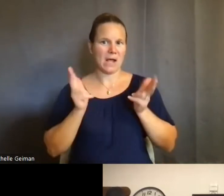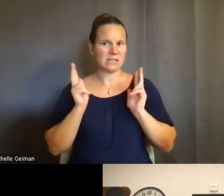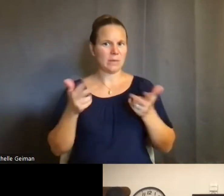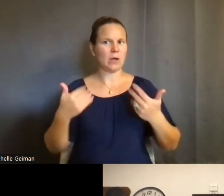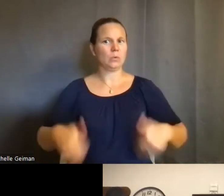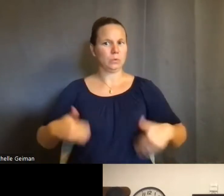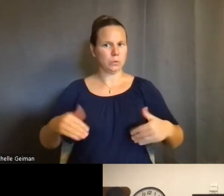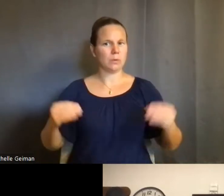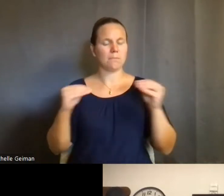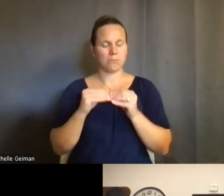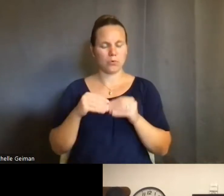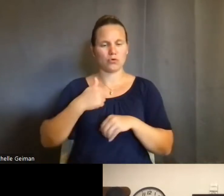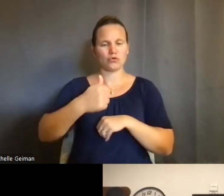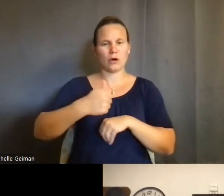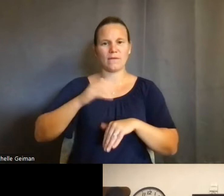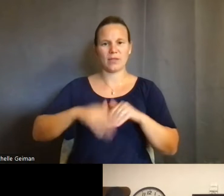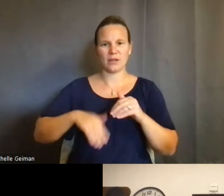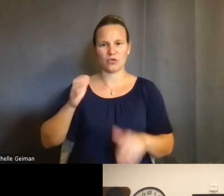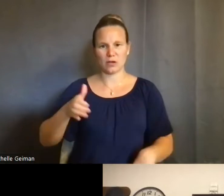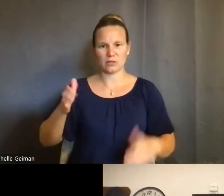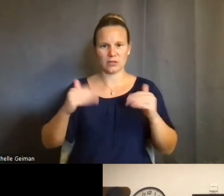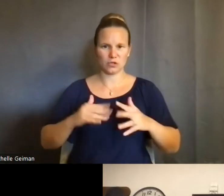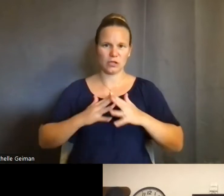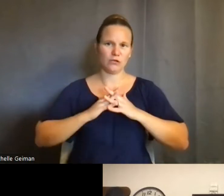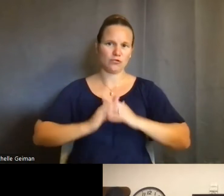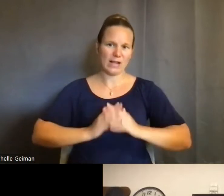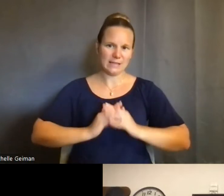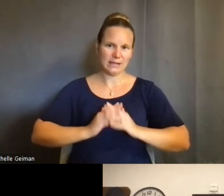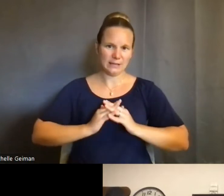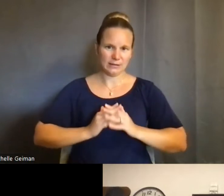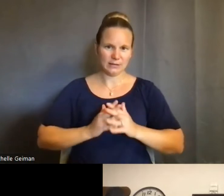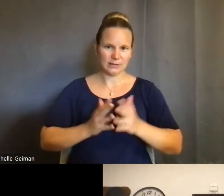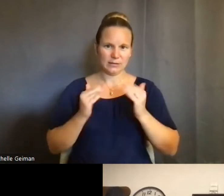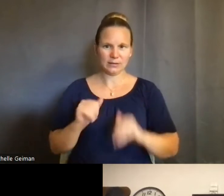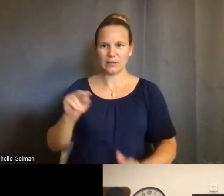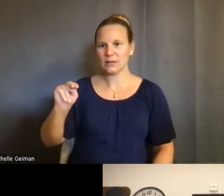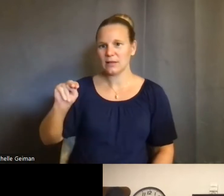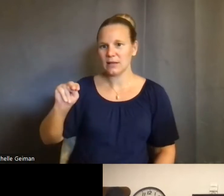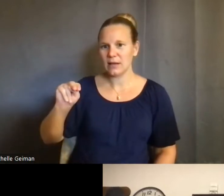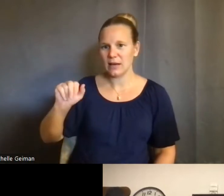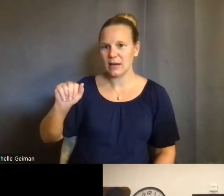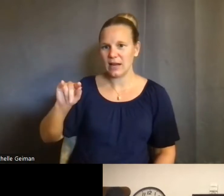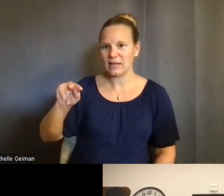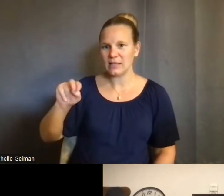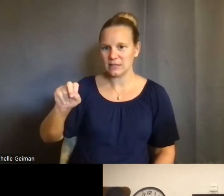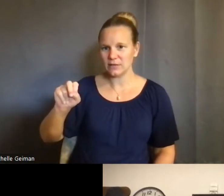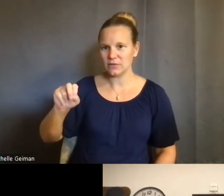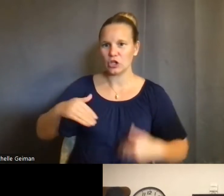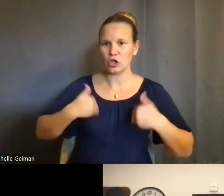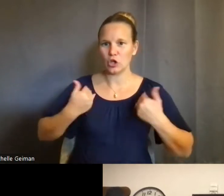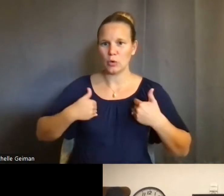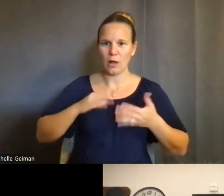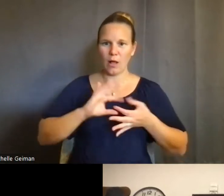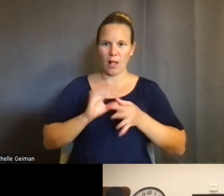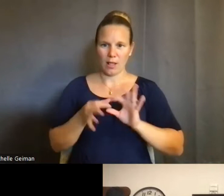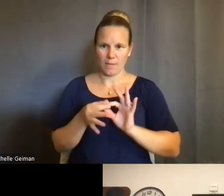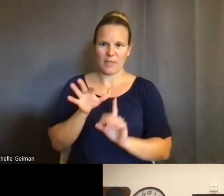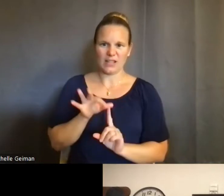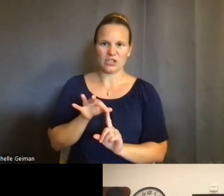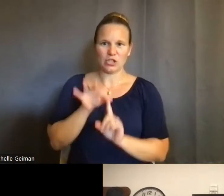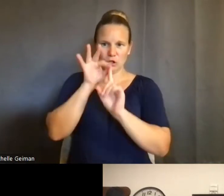cross country, as well as wrestling and Native Youth Olympics, which is a pretty unique activity here in the